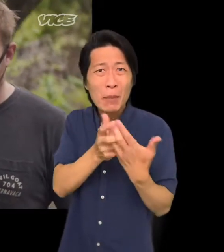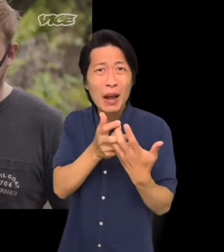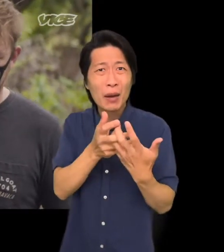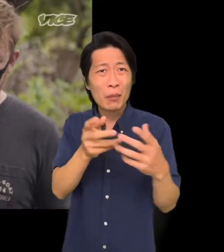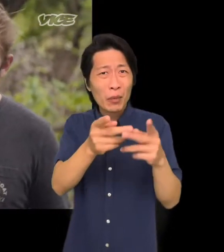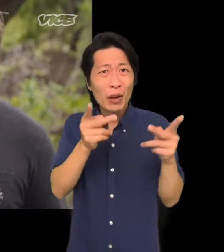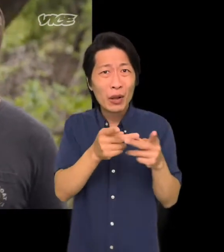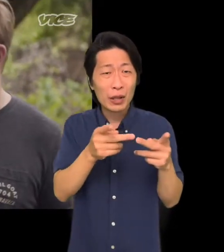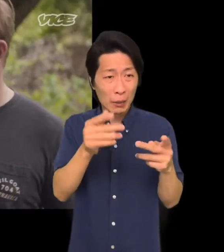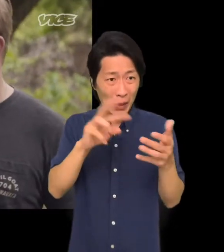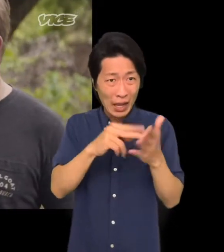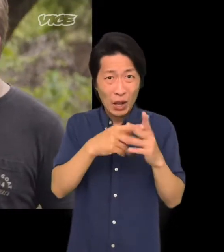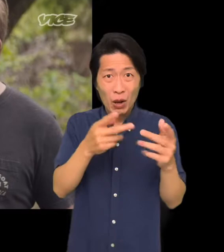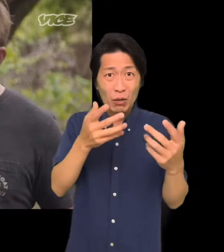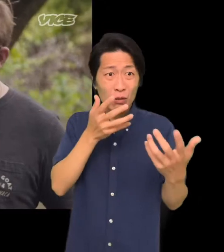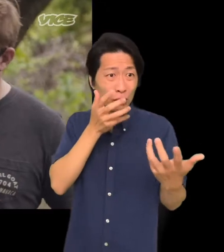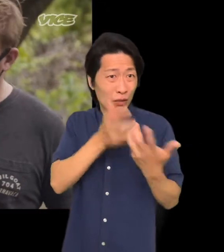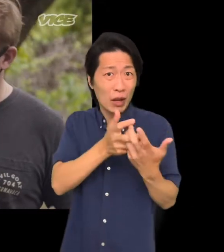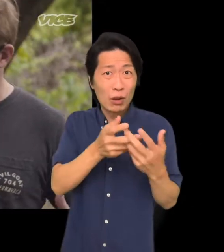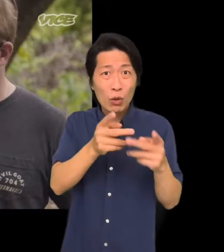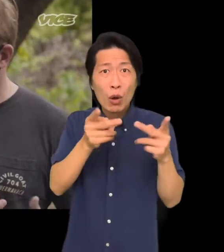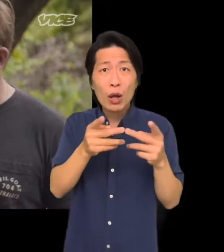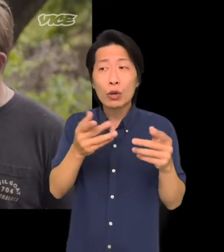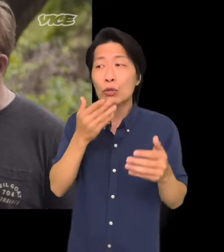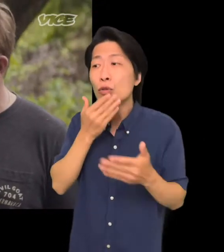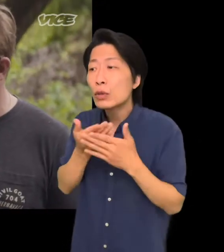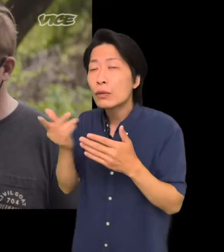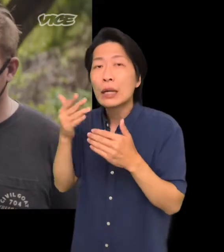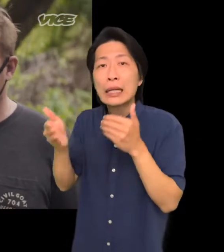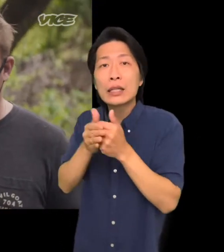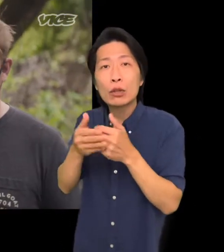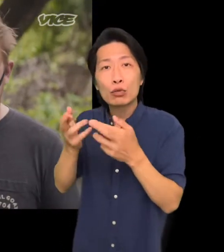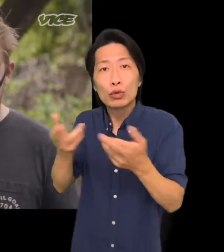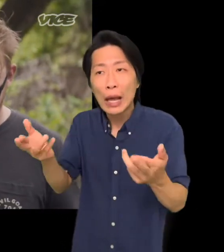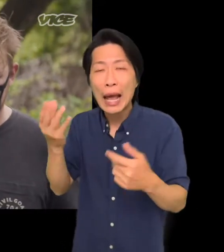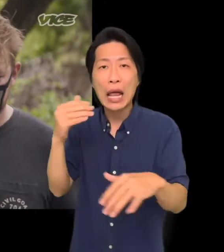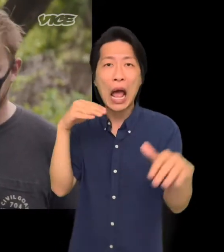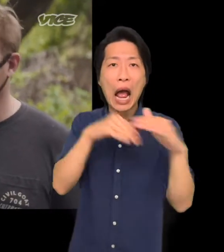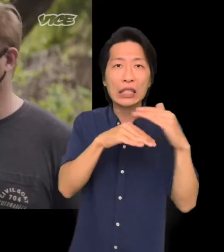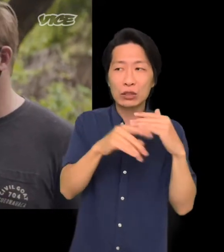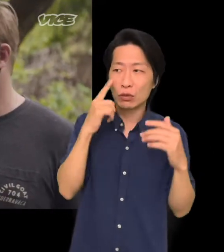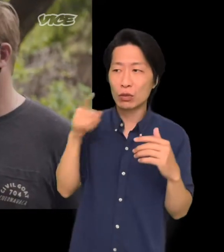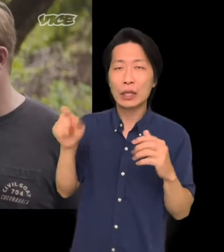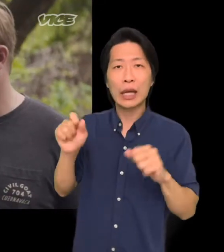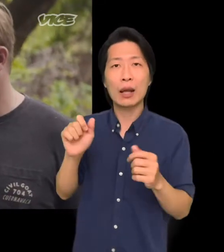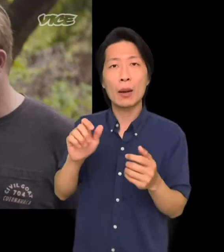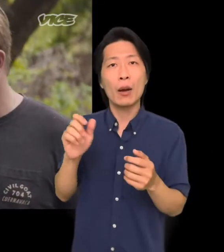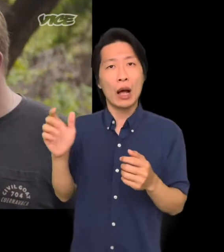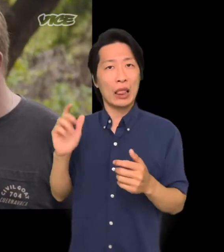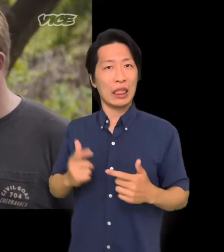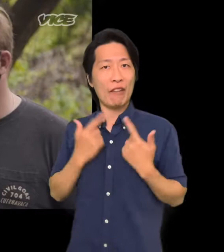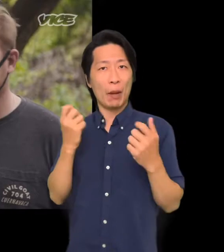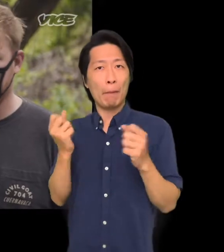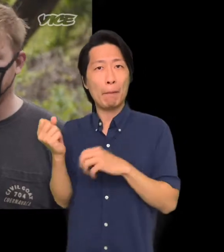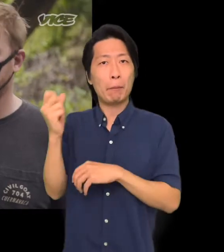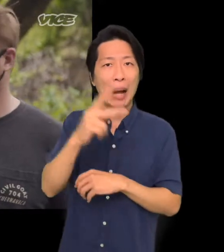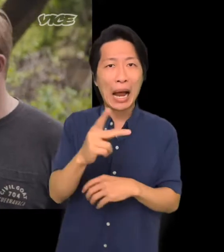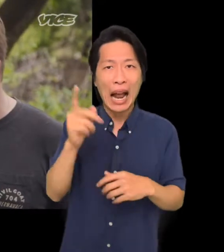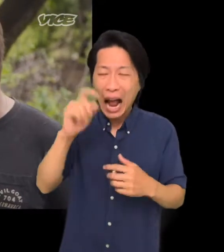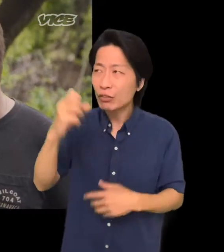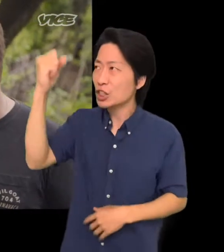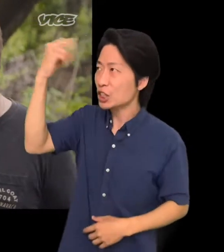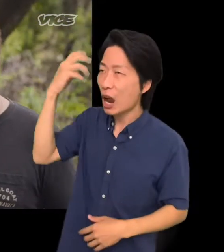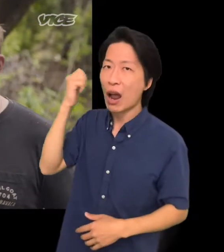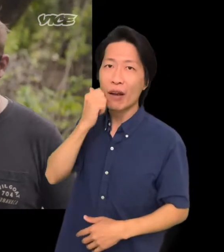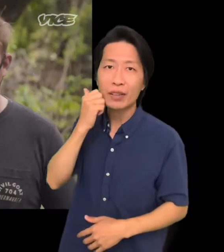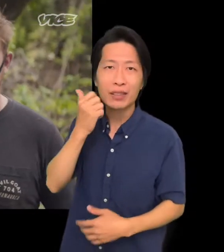means it's near the resources in the community that they'd like to be, and it has access so they can get their life back on track, right? You have to be